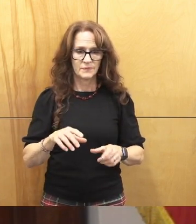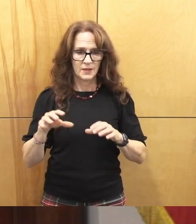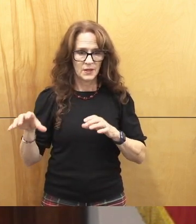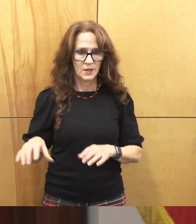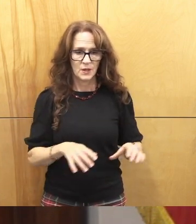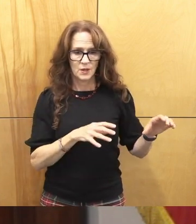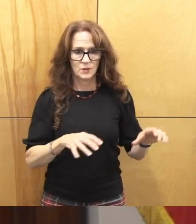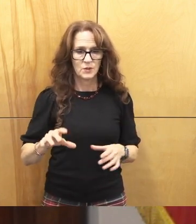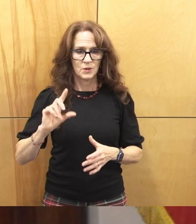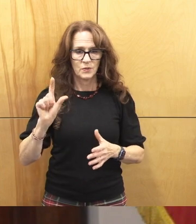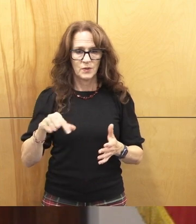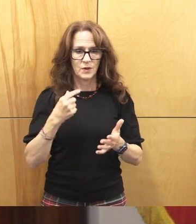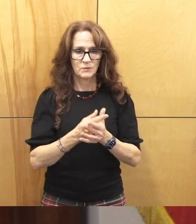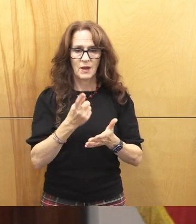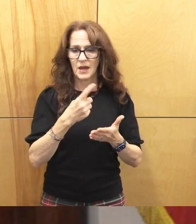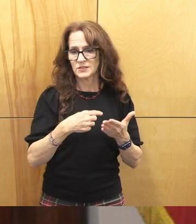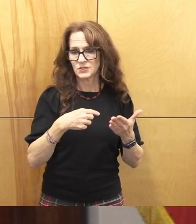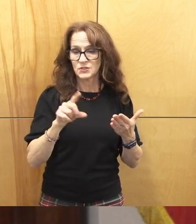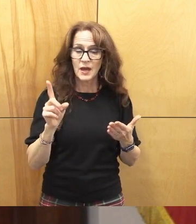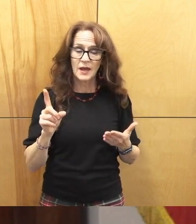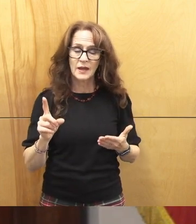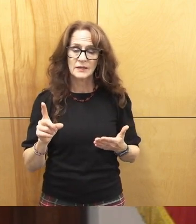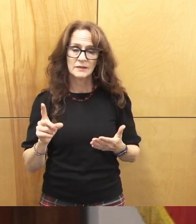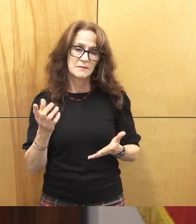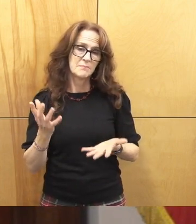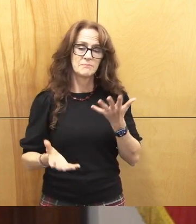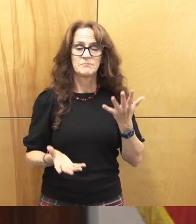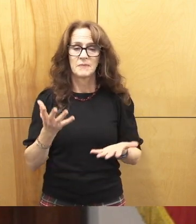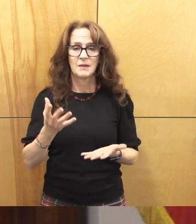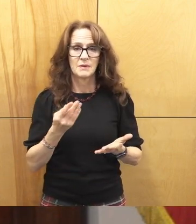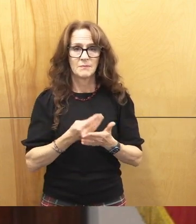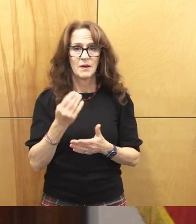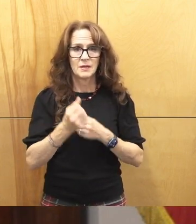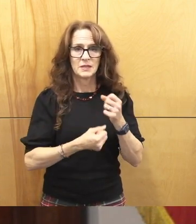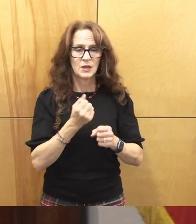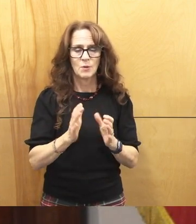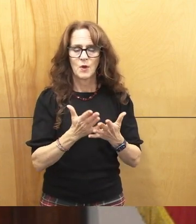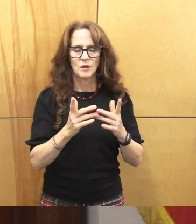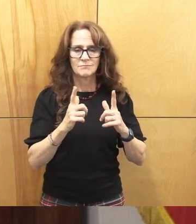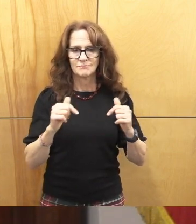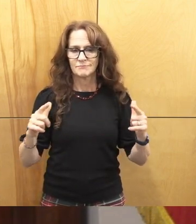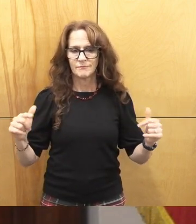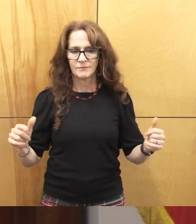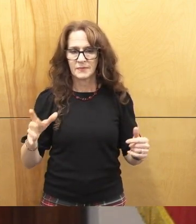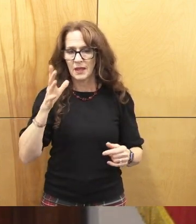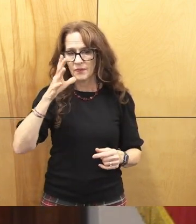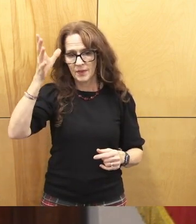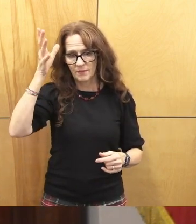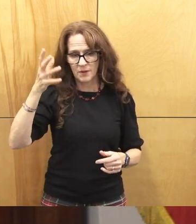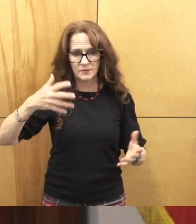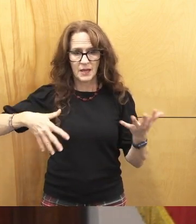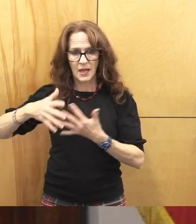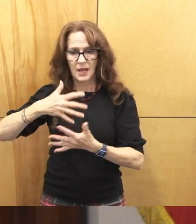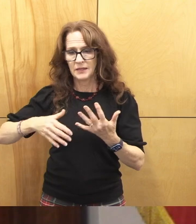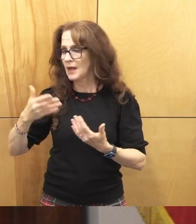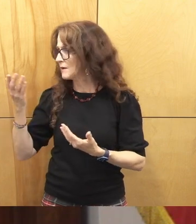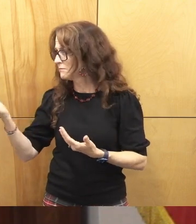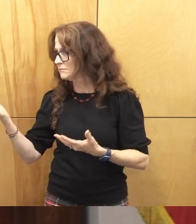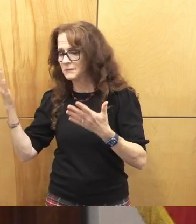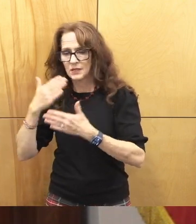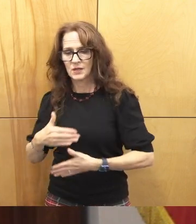their grad check, maybe purchase yearbooks, that kind of thing, and then their parents could hang out and